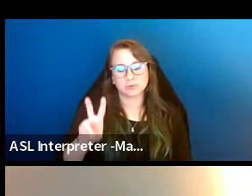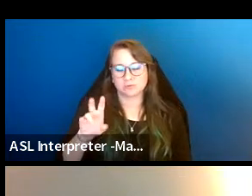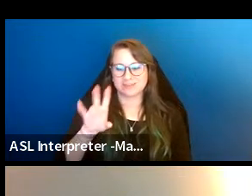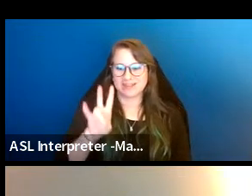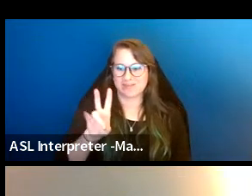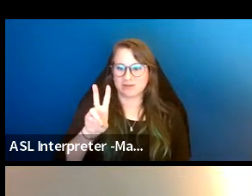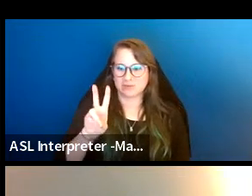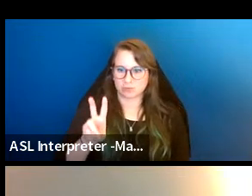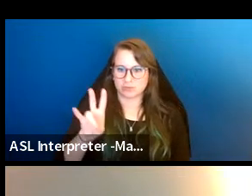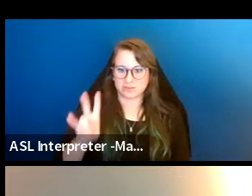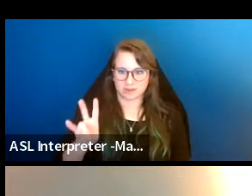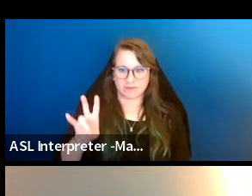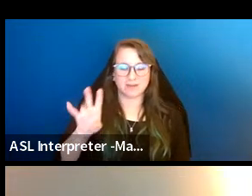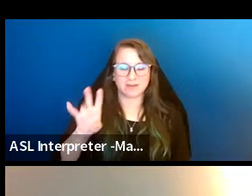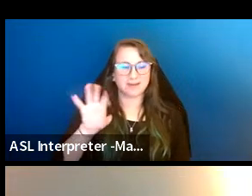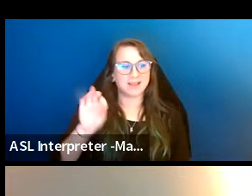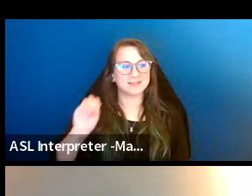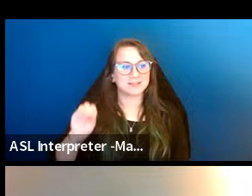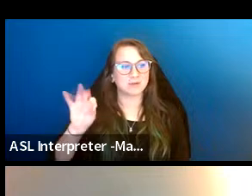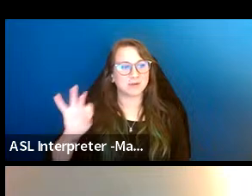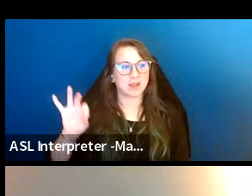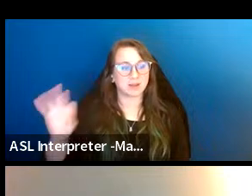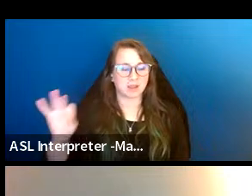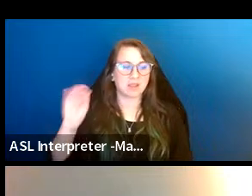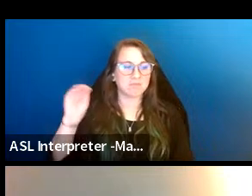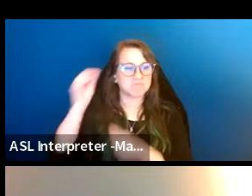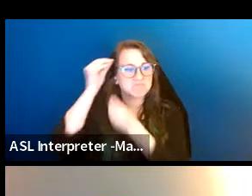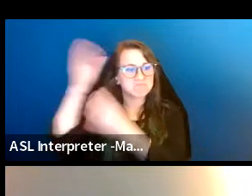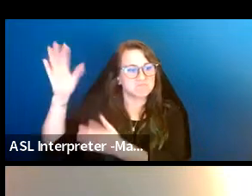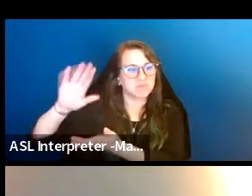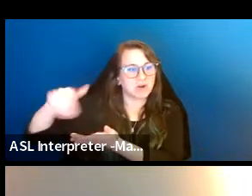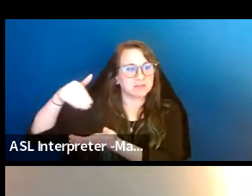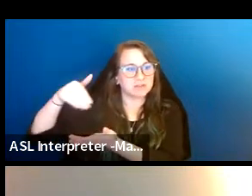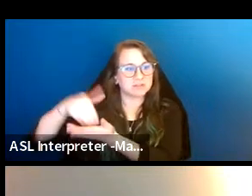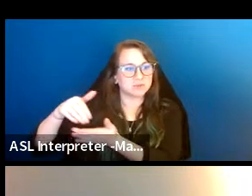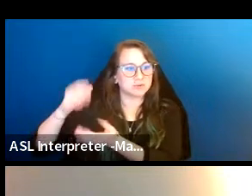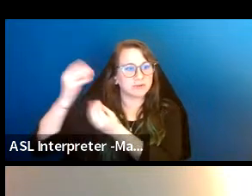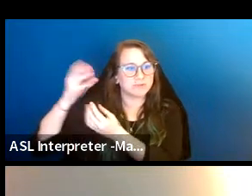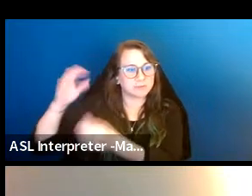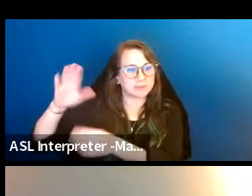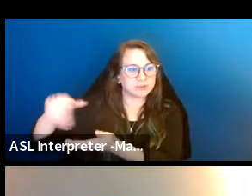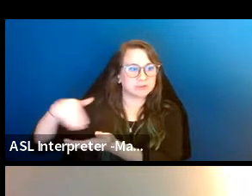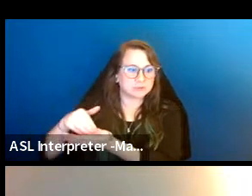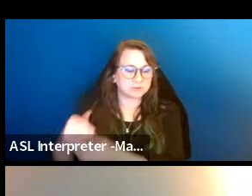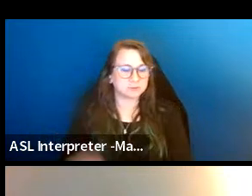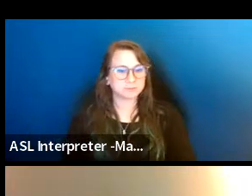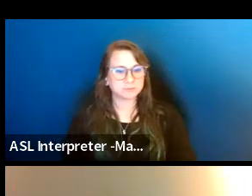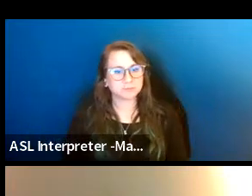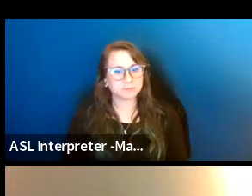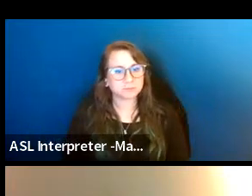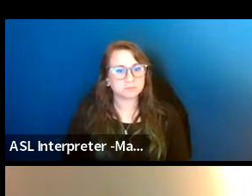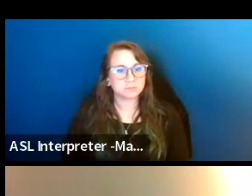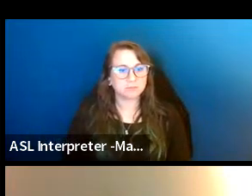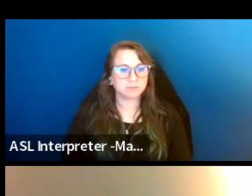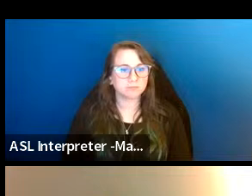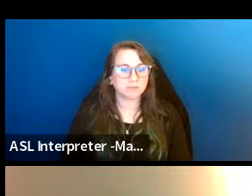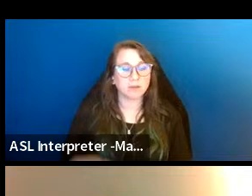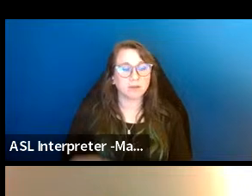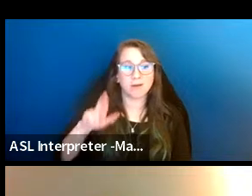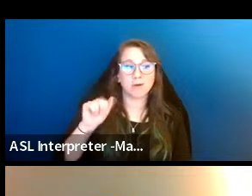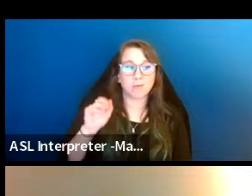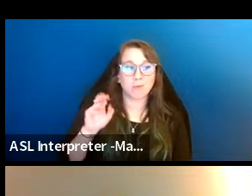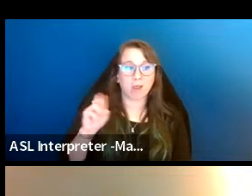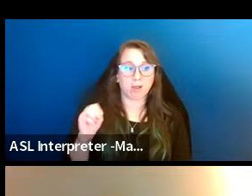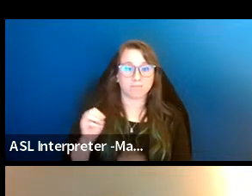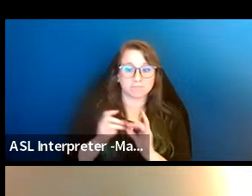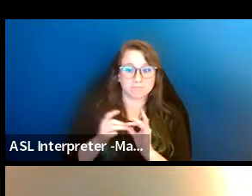202-727-9099, and you can give that information to our central information center. Speaking of ROM, I did confirm